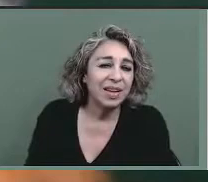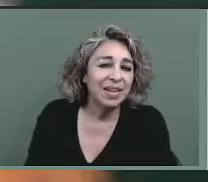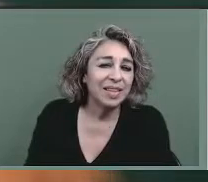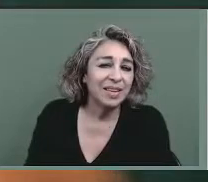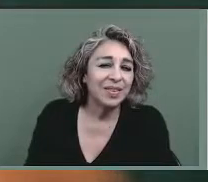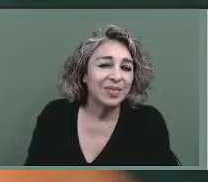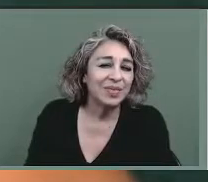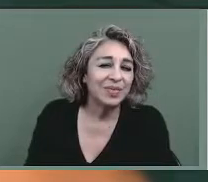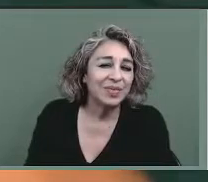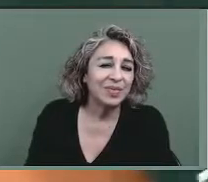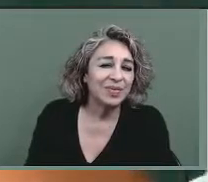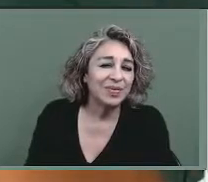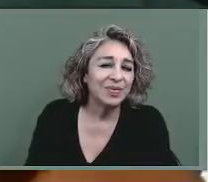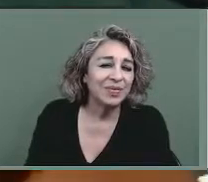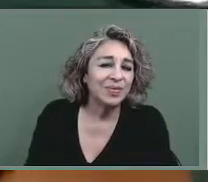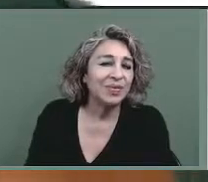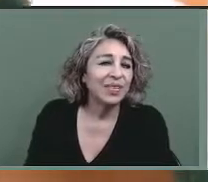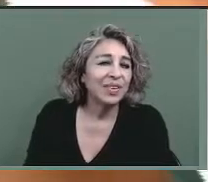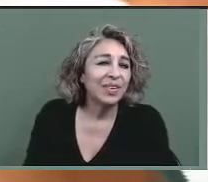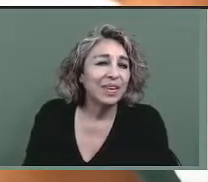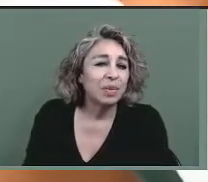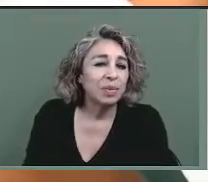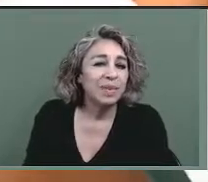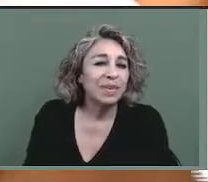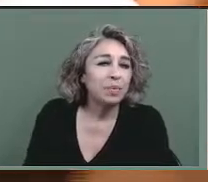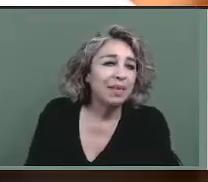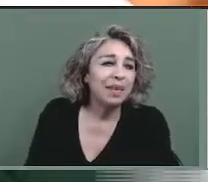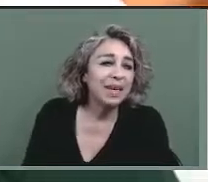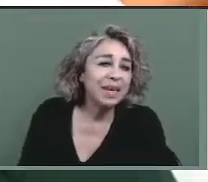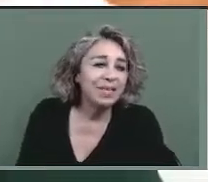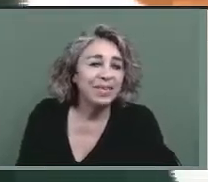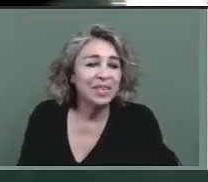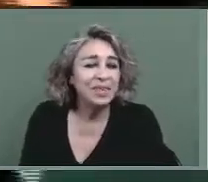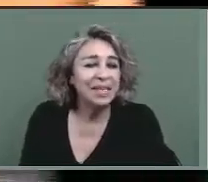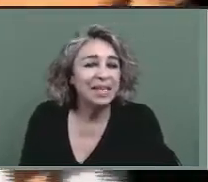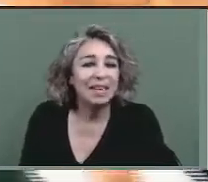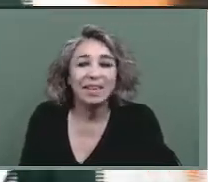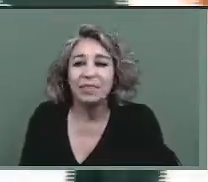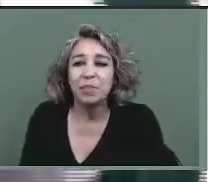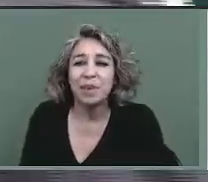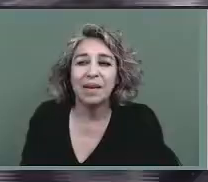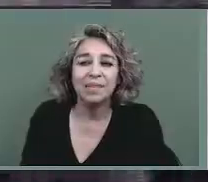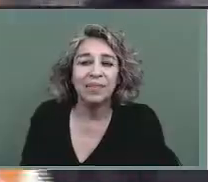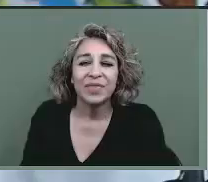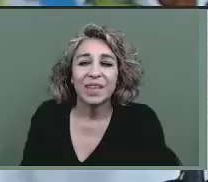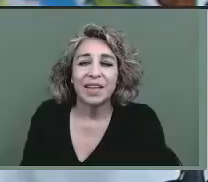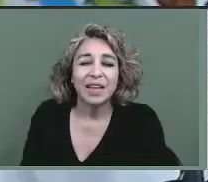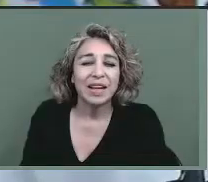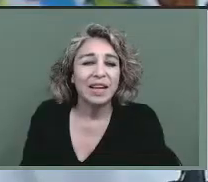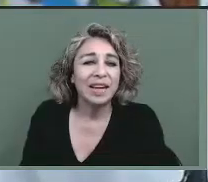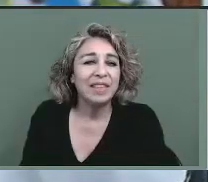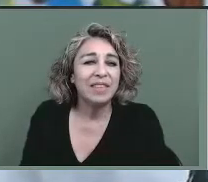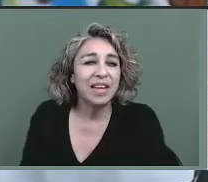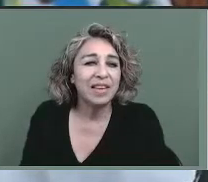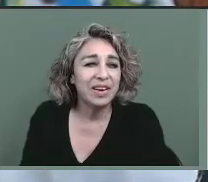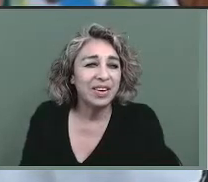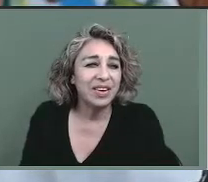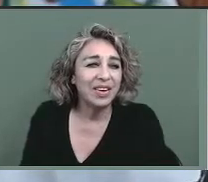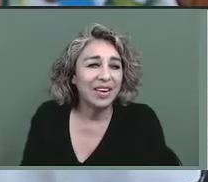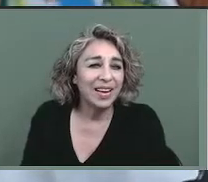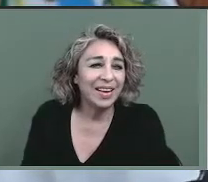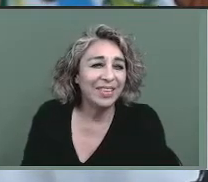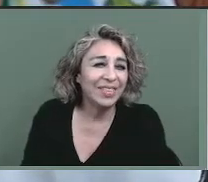Viva el Seco. Viva Puebla. Viva Puebla, which means long live Puebla. Live the